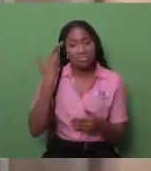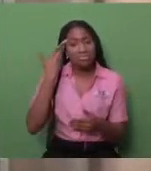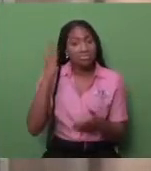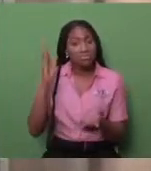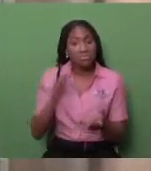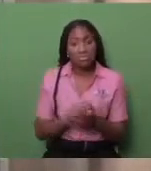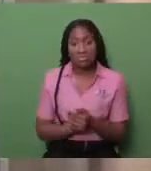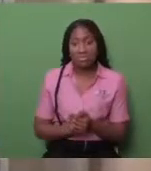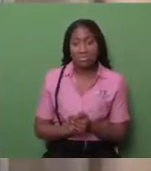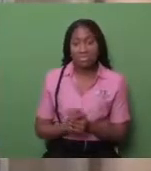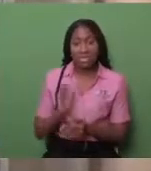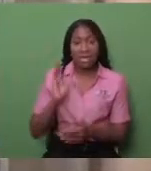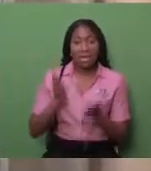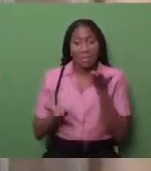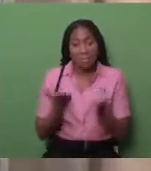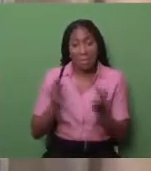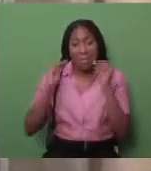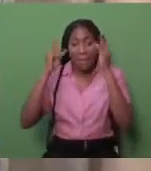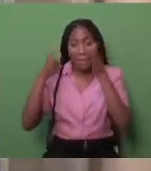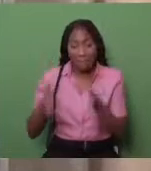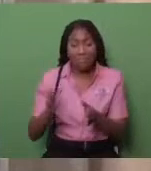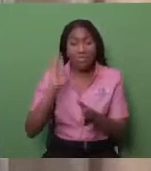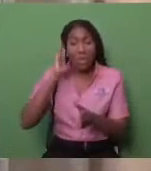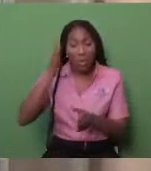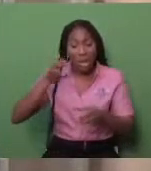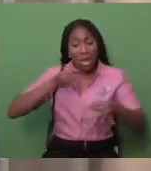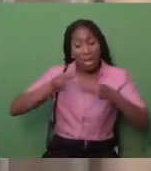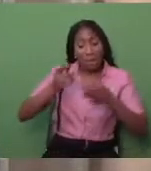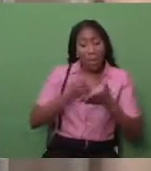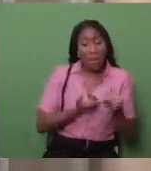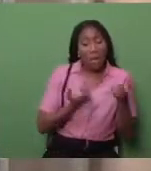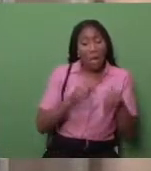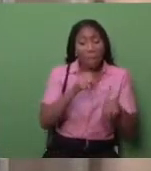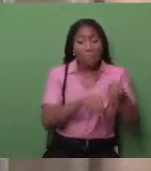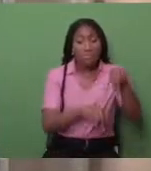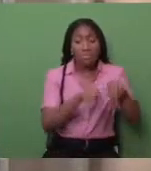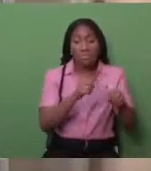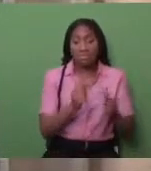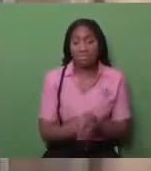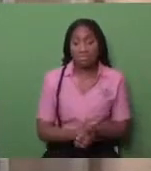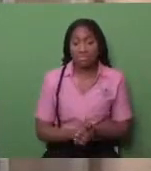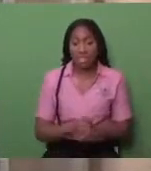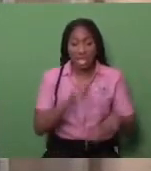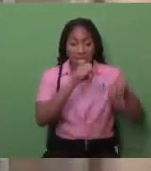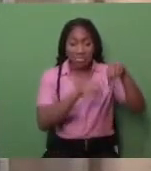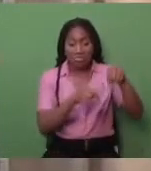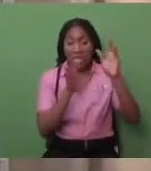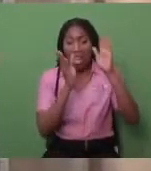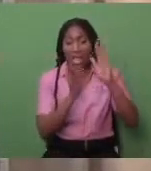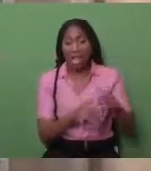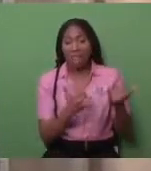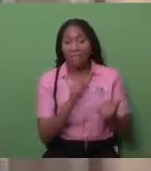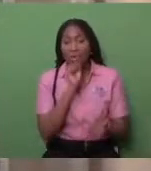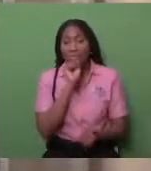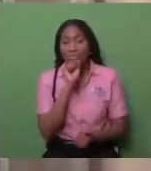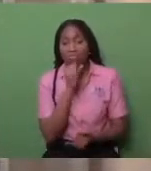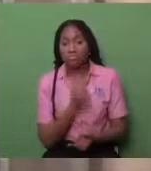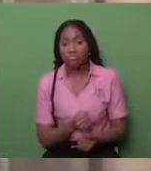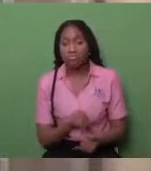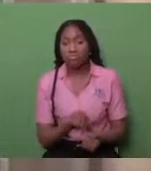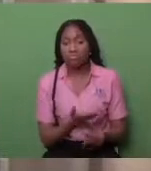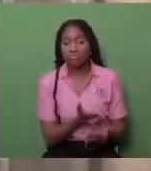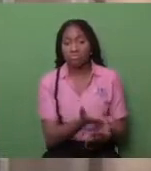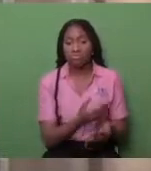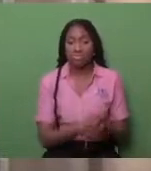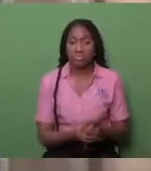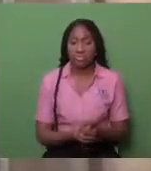Petrotrin refinery? They have abandoned the refinery to become scrap metal. Now with this budget, we're hearing rumors again,